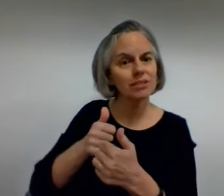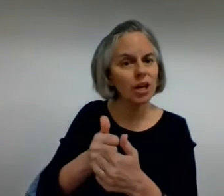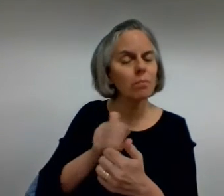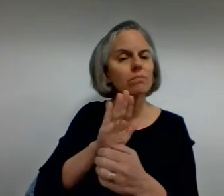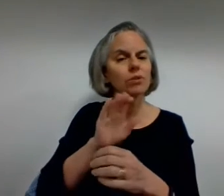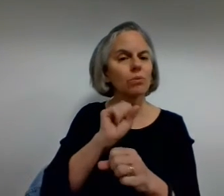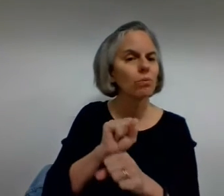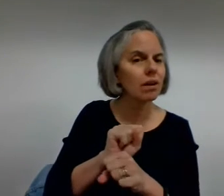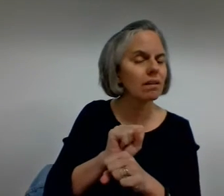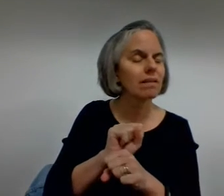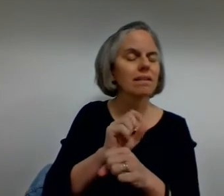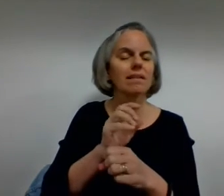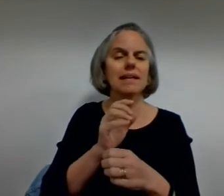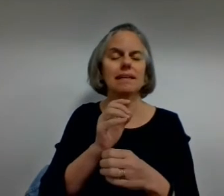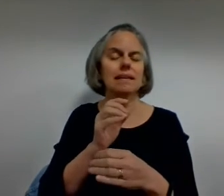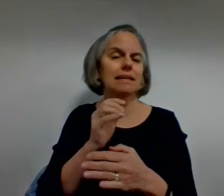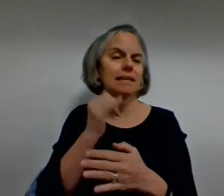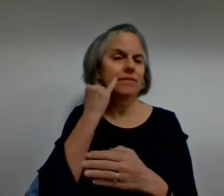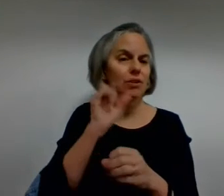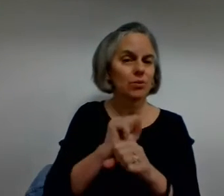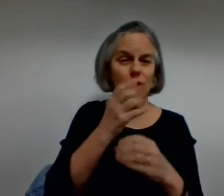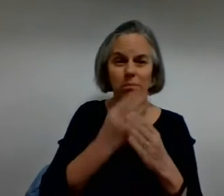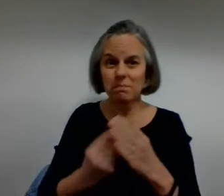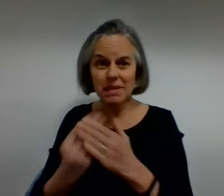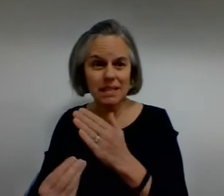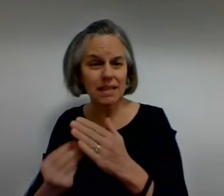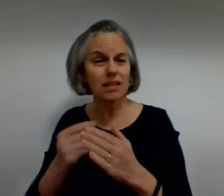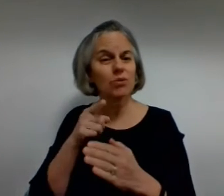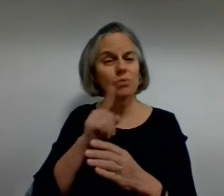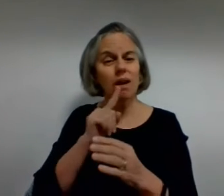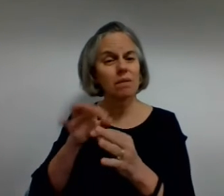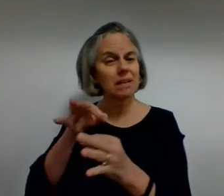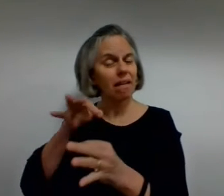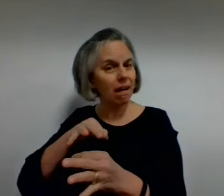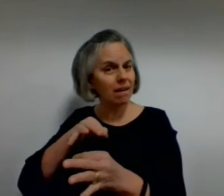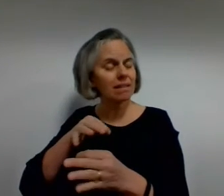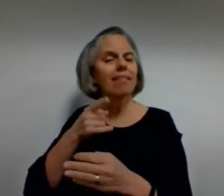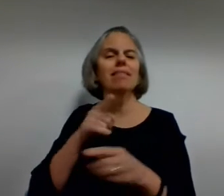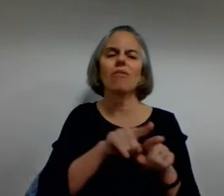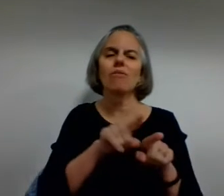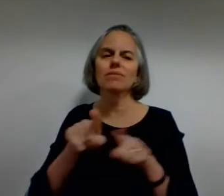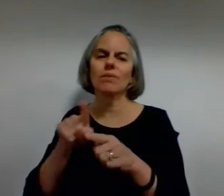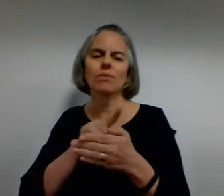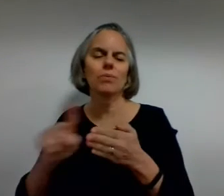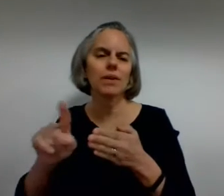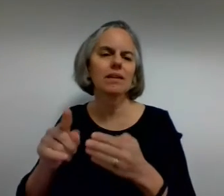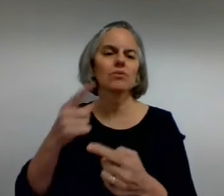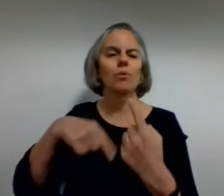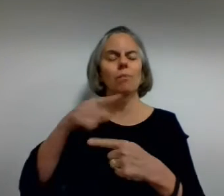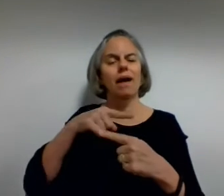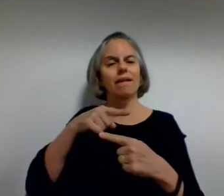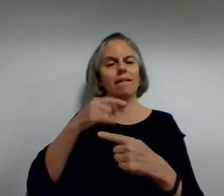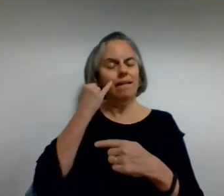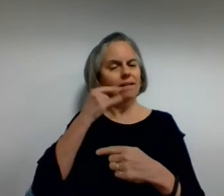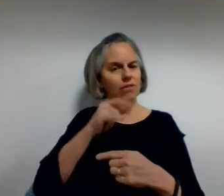on any of your work that that is missing or that you're behind on. This is also the week to go back through. If you're